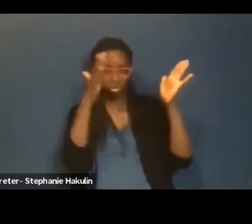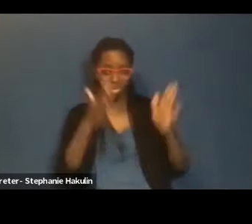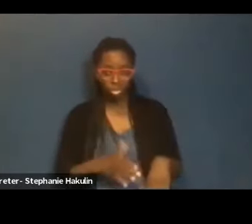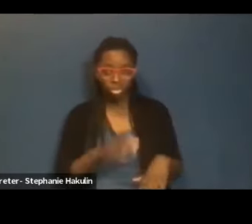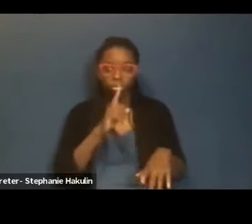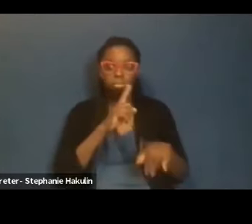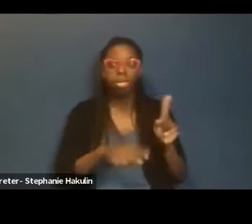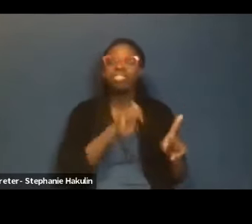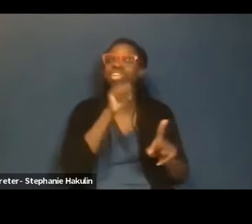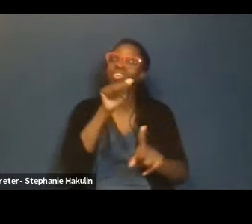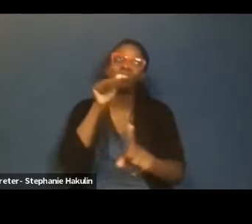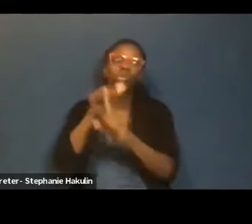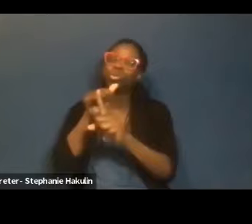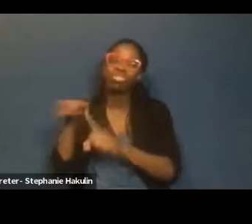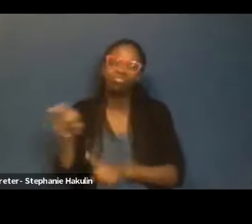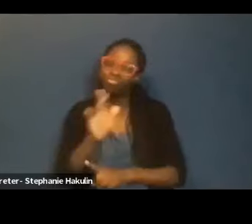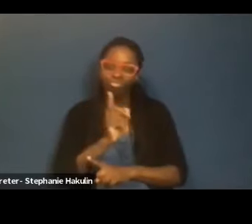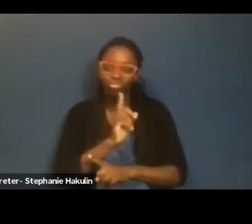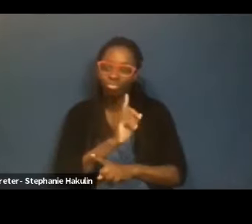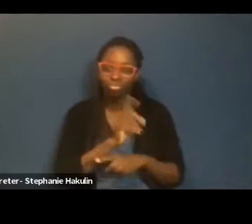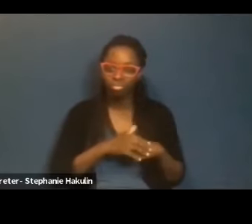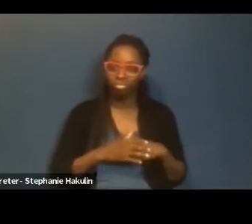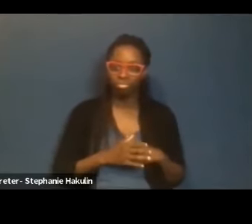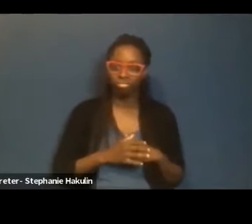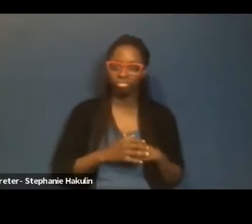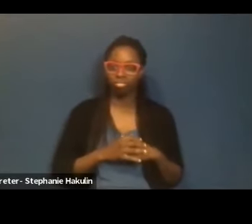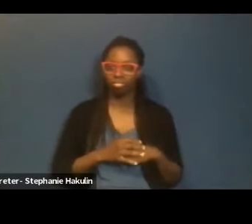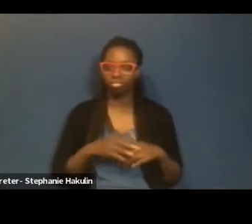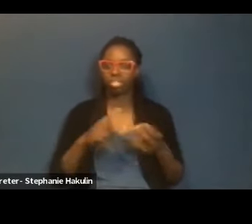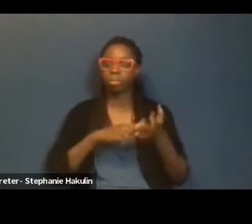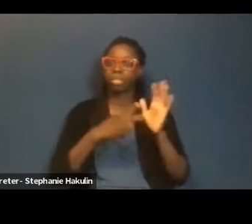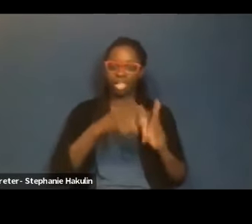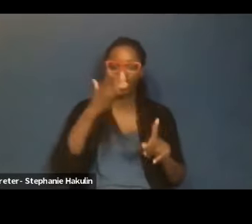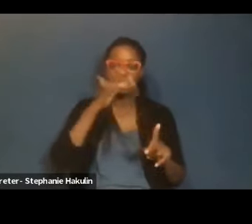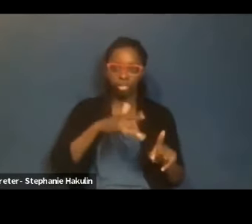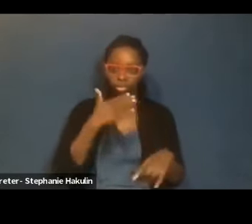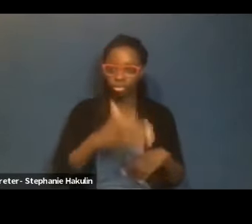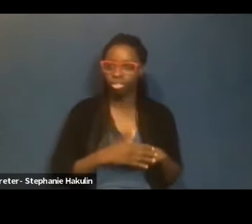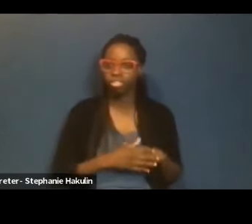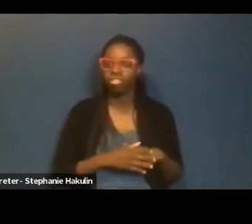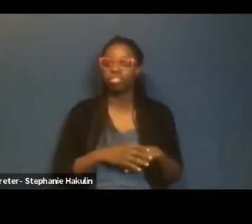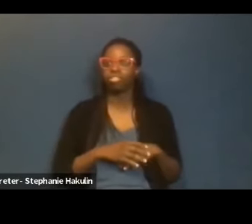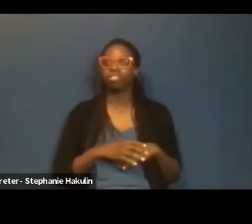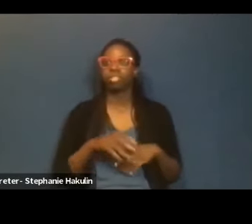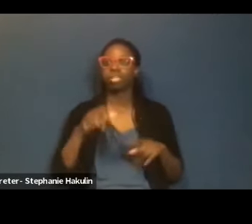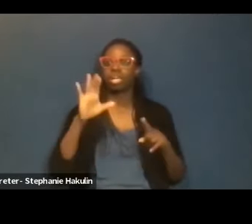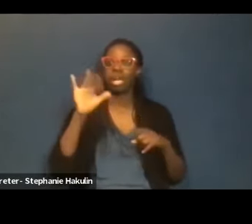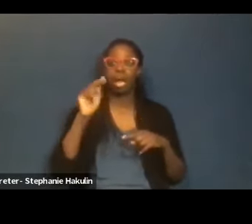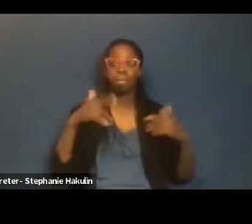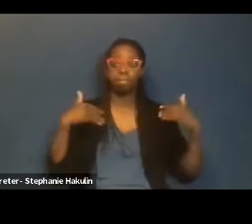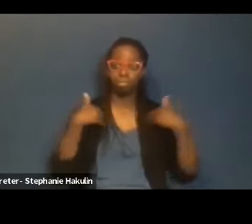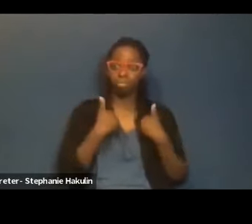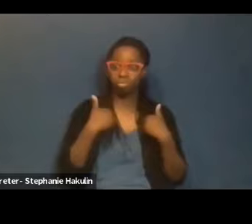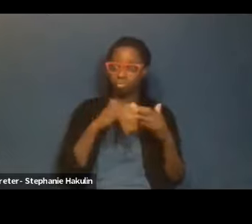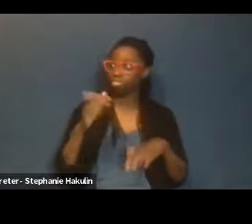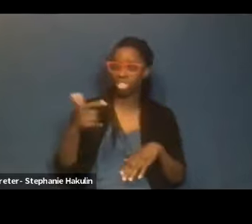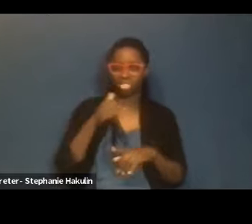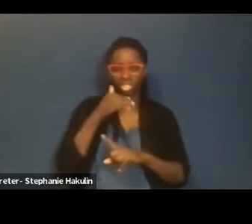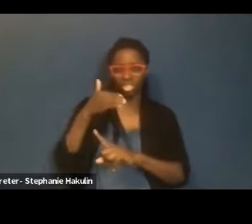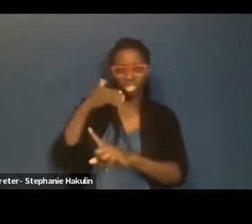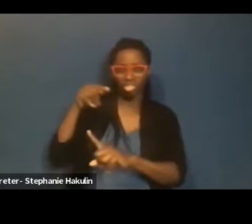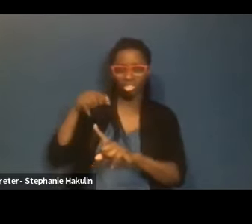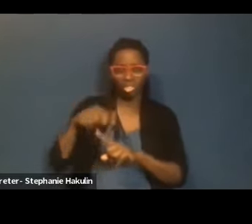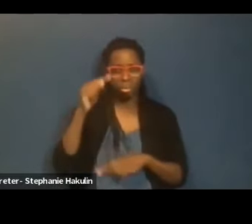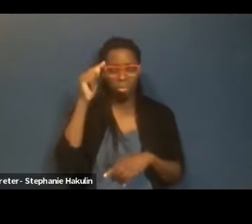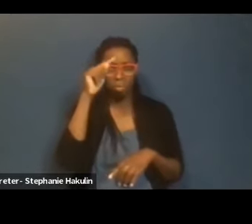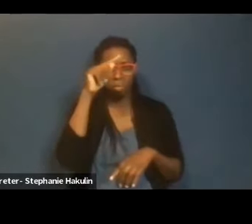off each other. Cannibals! Since when does my skin grant me a deadly sentence? My death is not valid unless it's a black on black crime. As you can